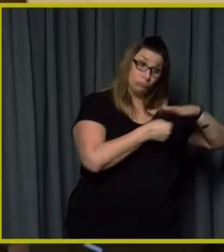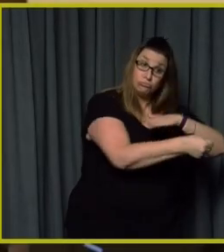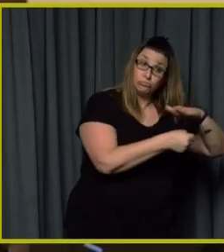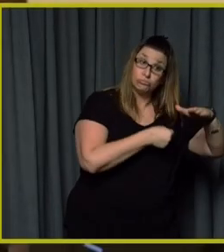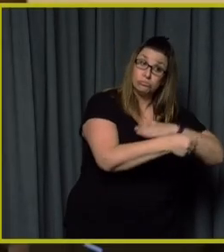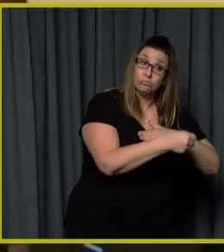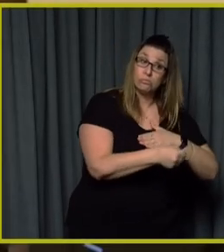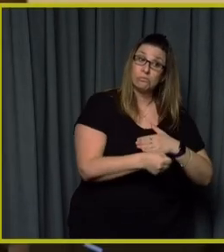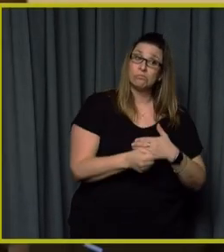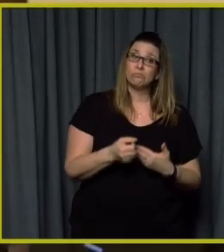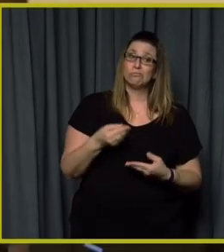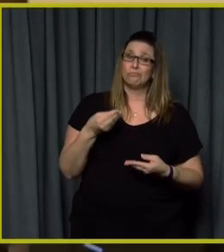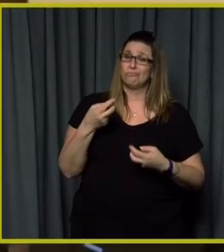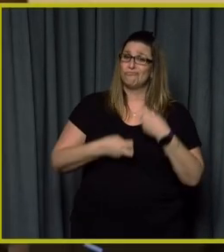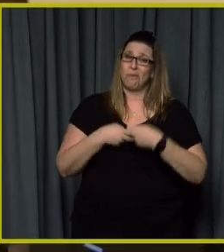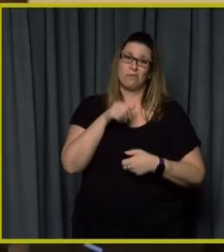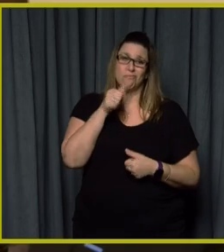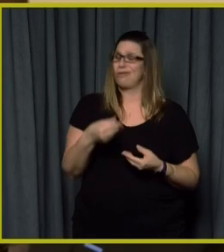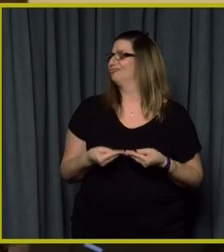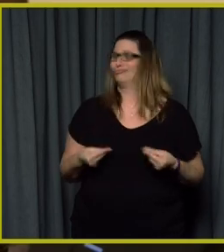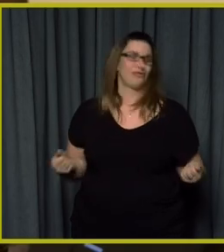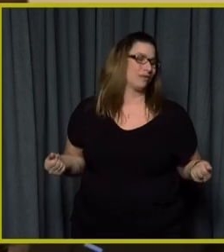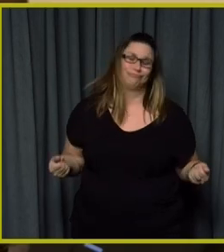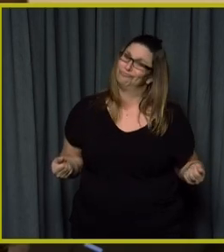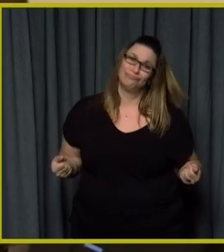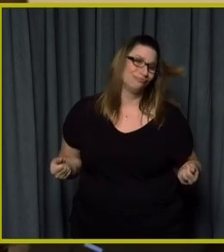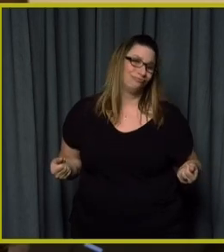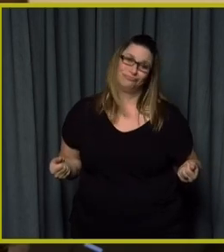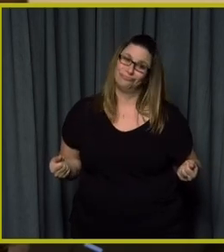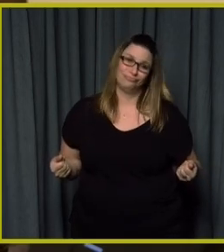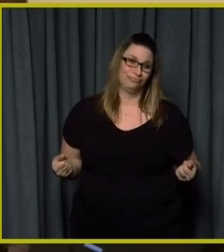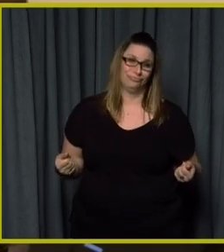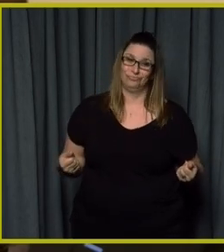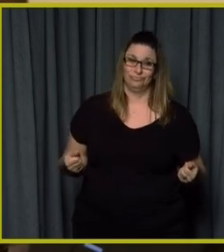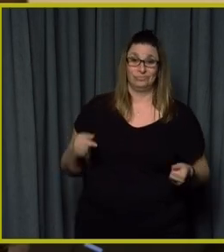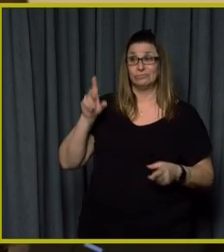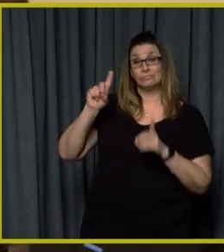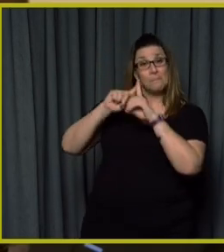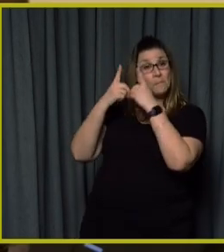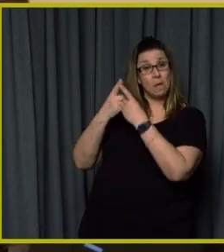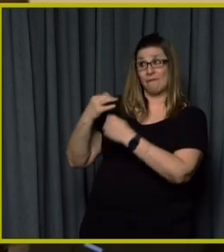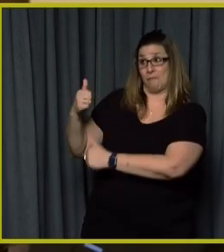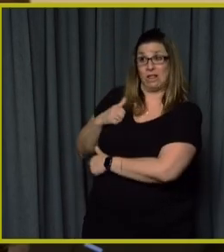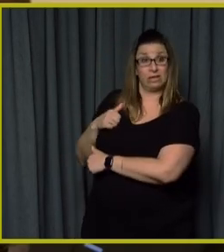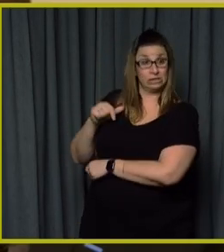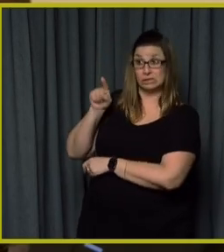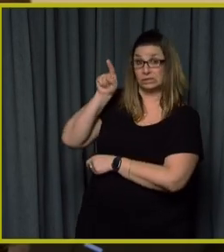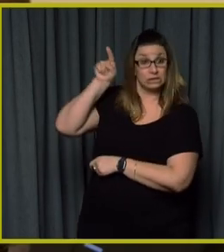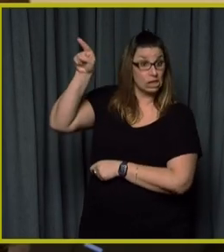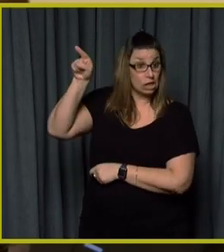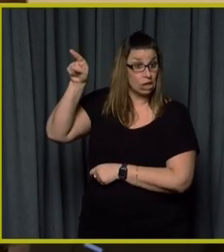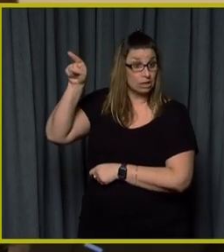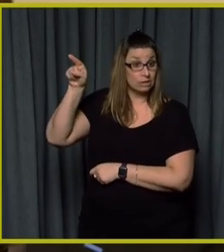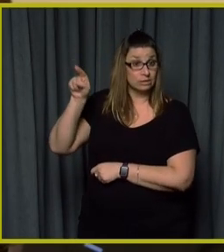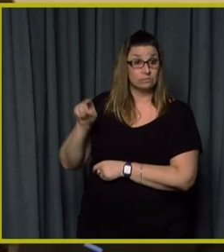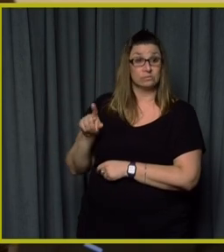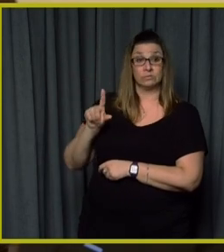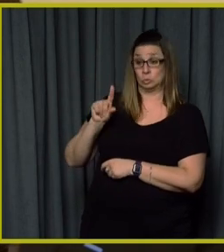According to the Department of Defense, for the fiscal year 2017, we spent